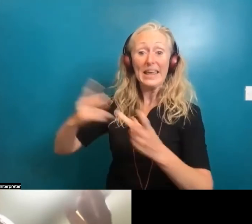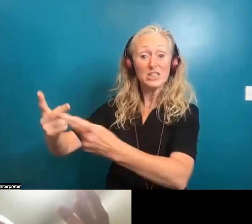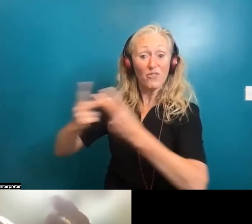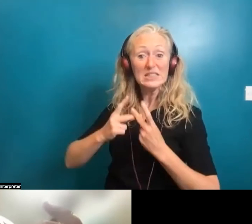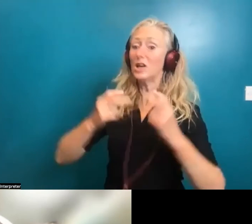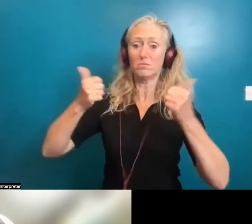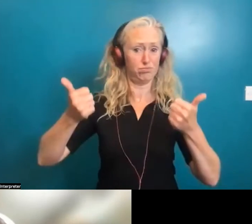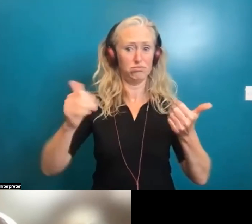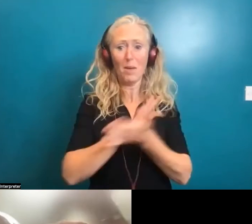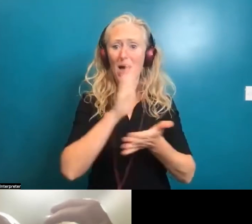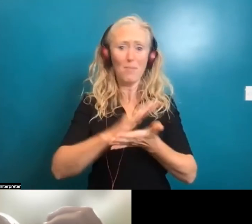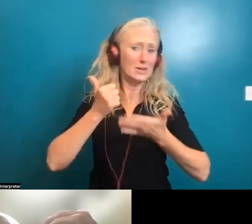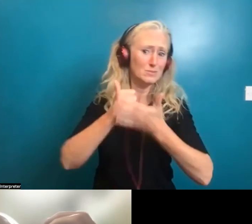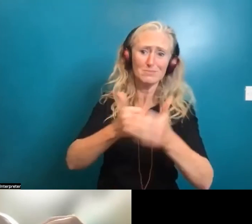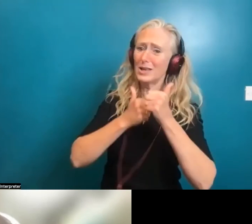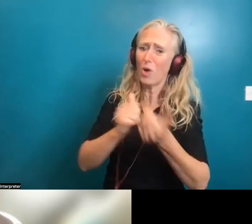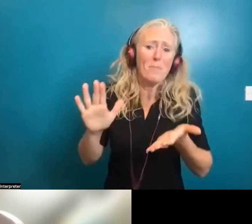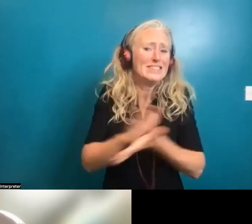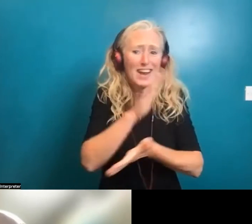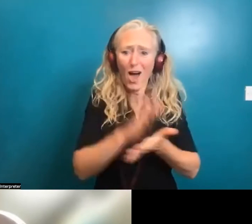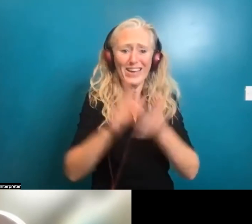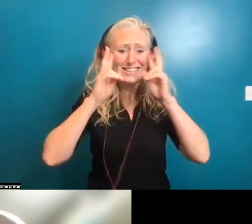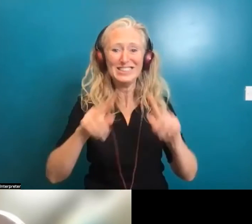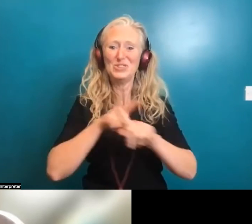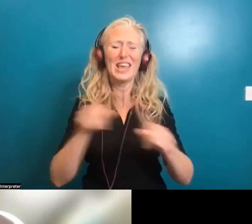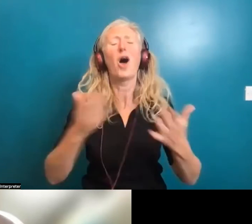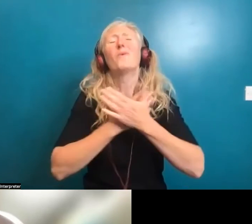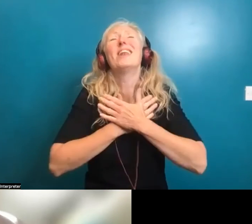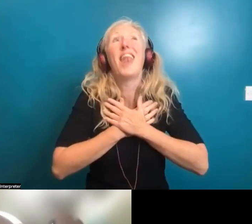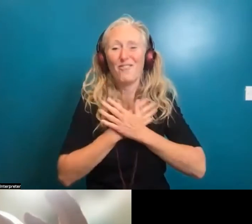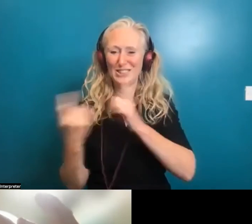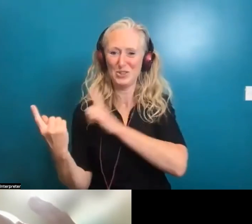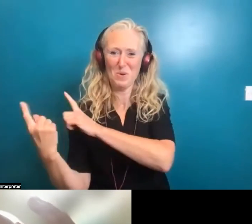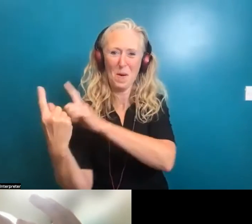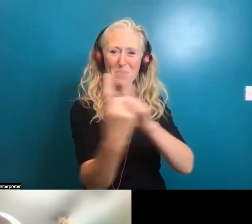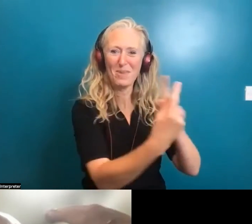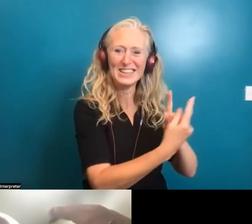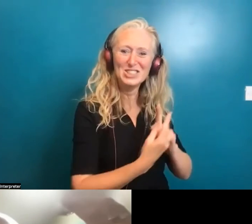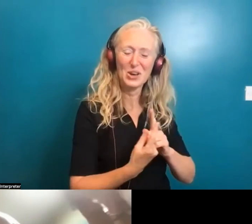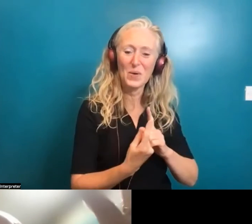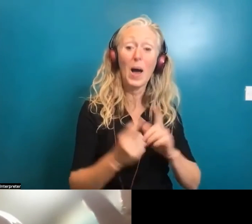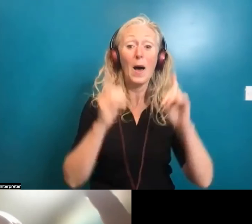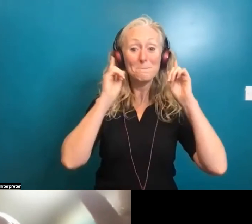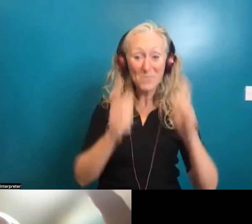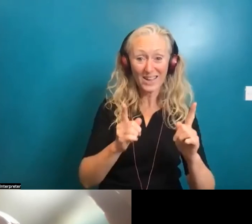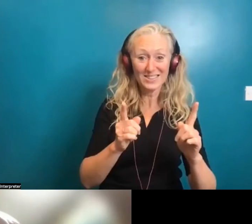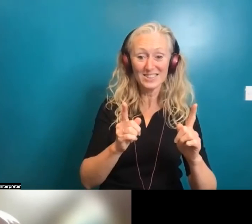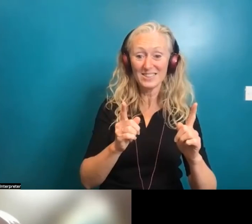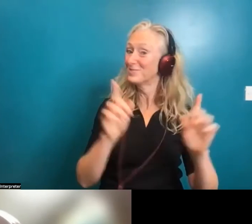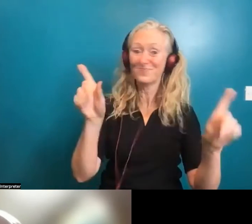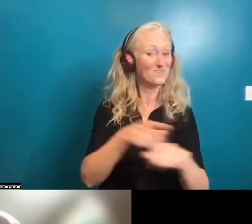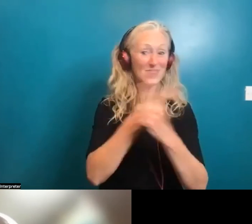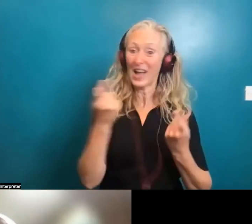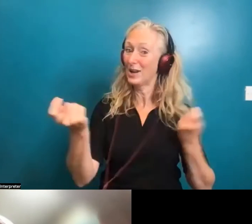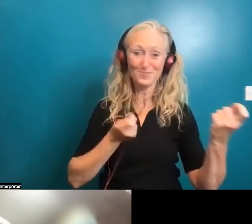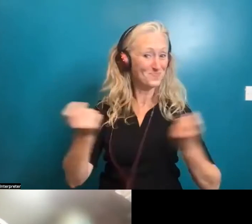come. I'm delighted and would love to meet as many of you as we can, but we clearly do not have the capacity